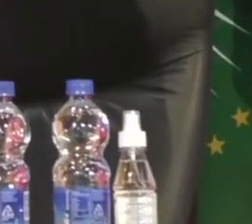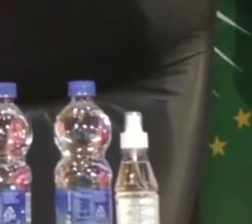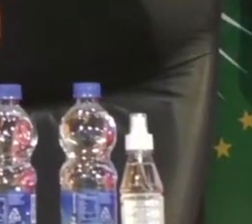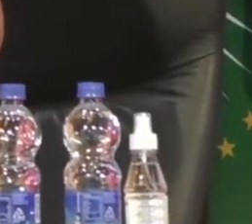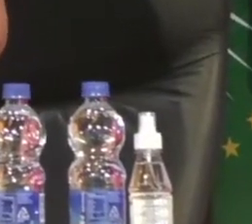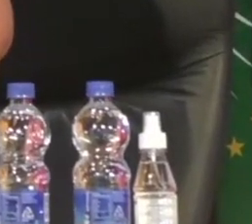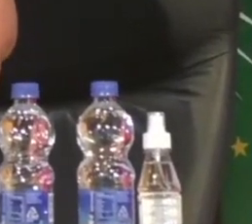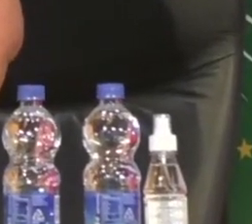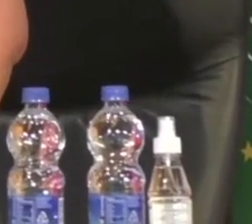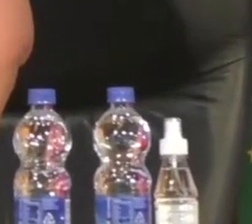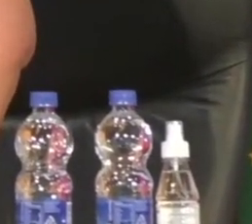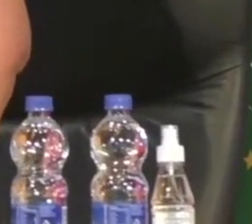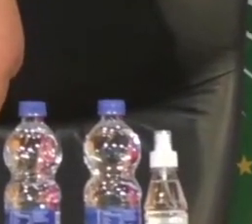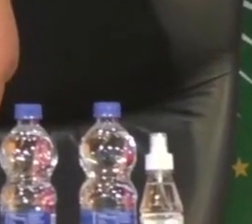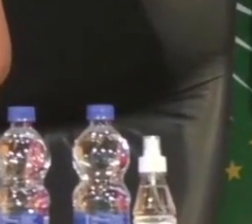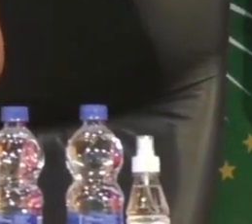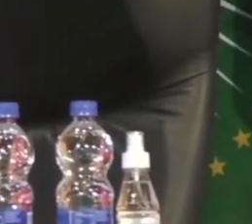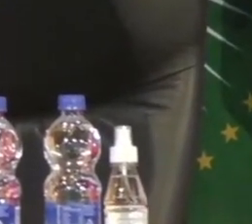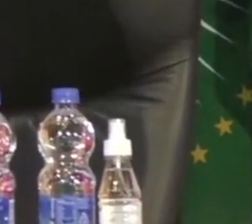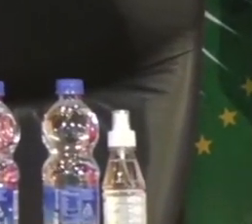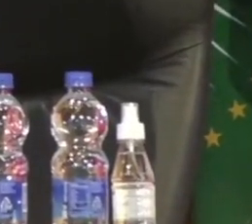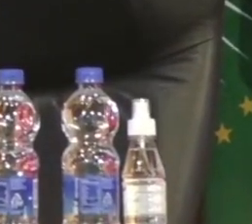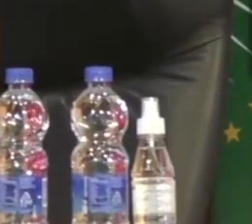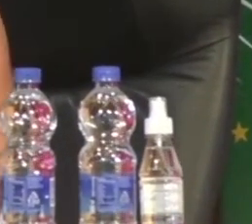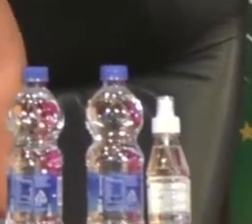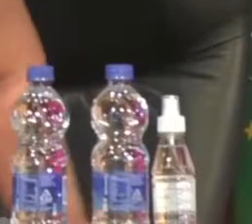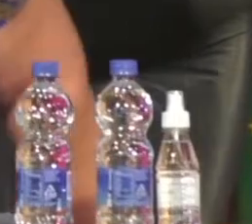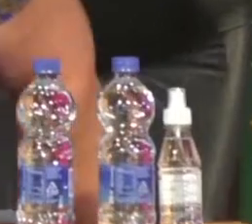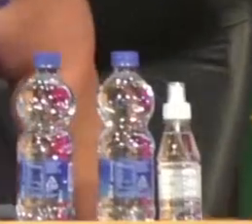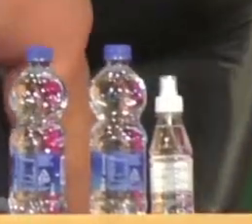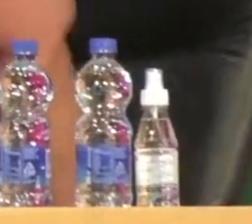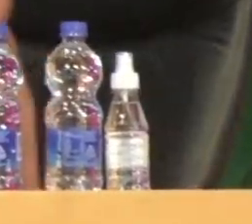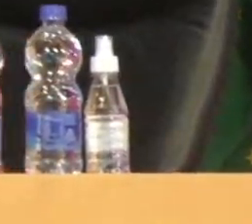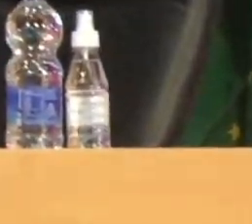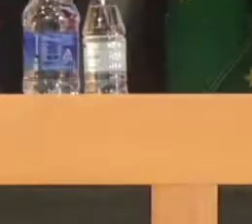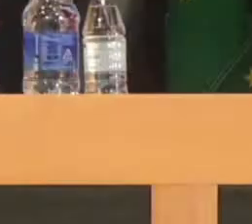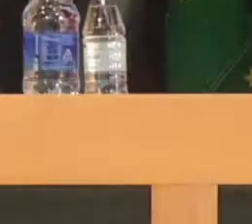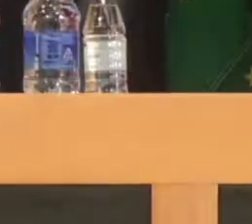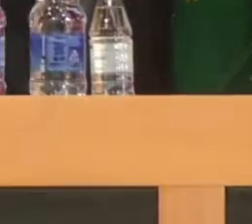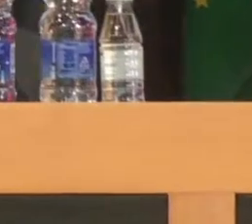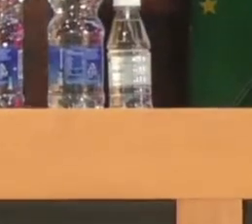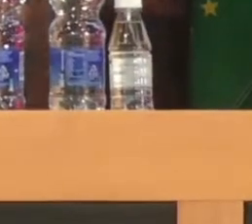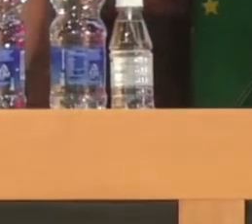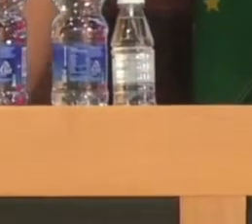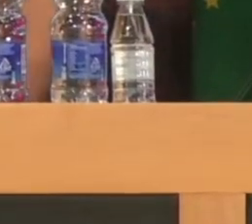by COVID-19. Thank you so much. You may be seated.